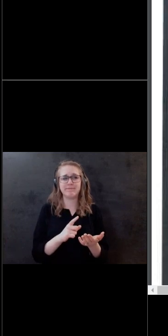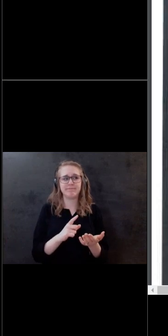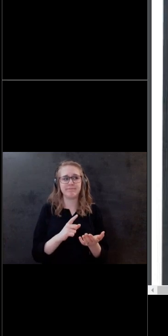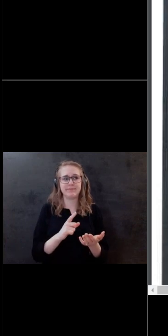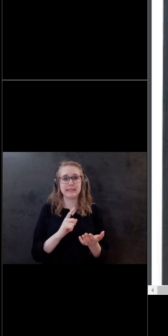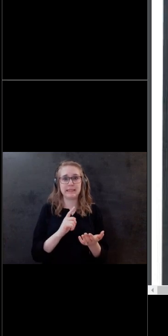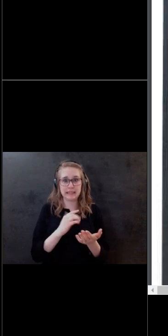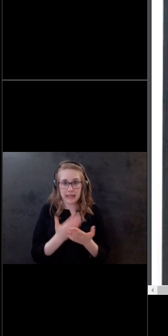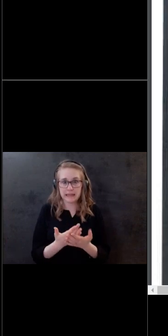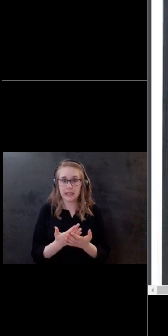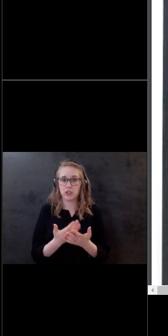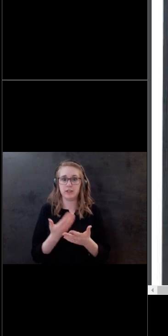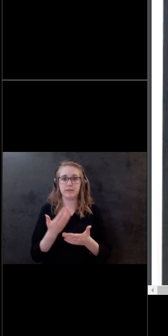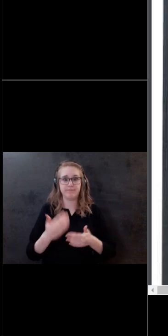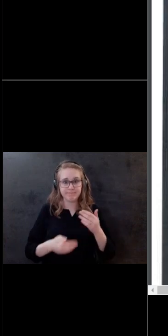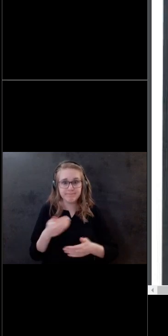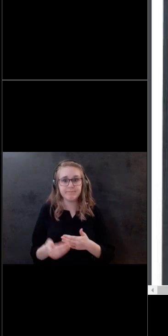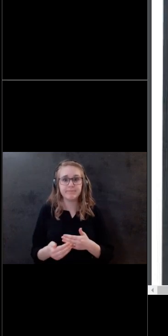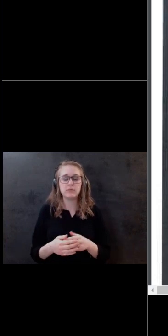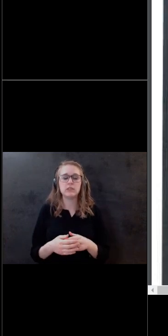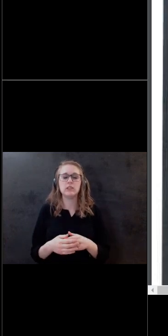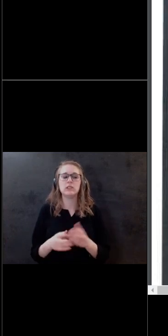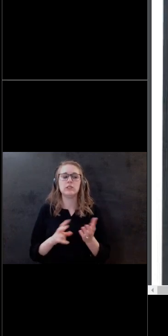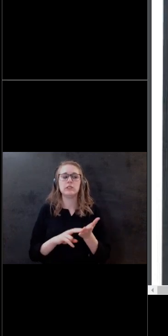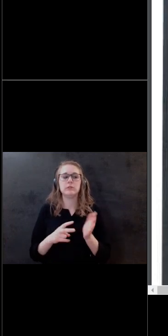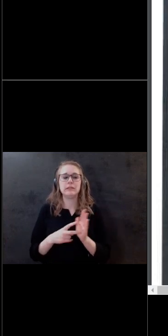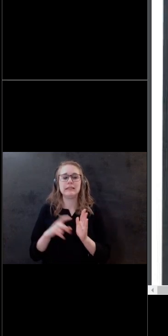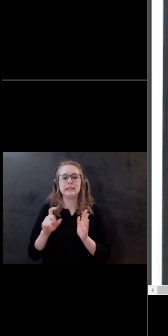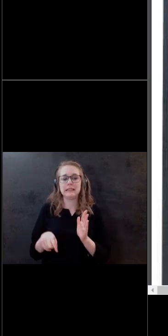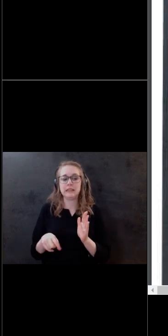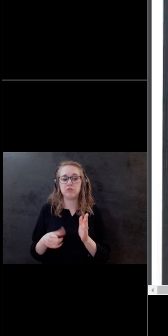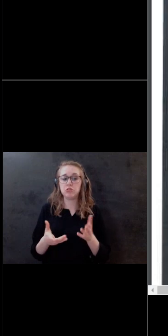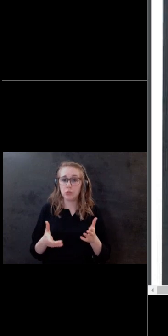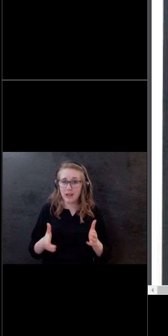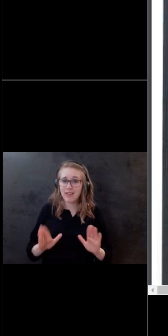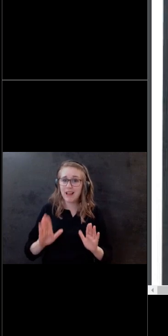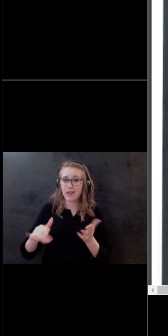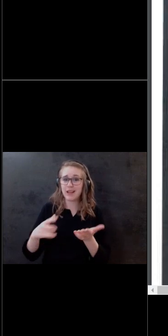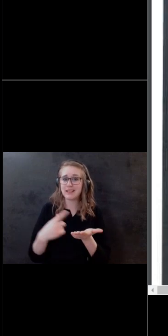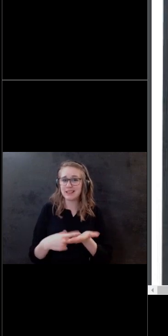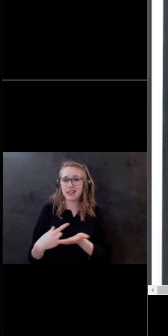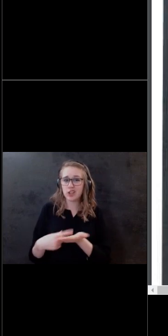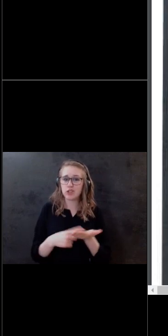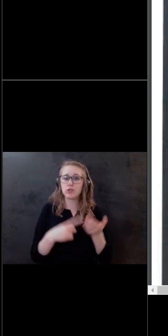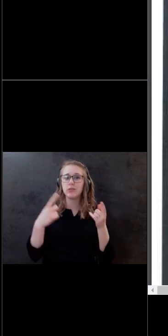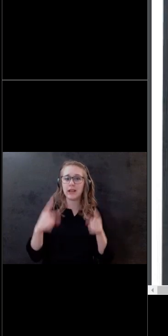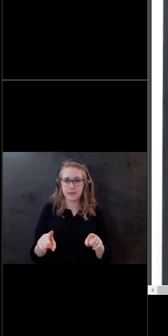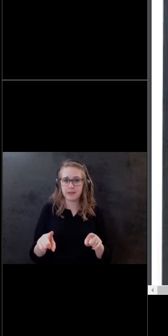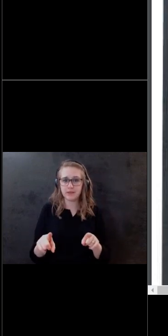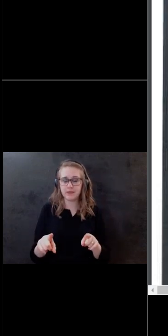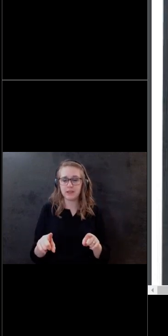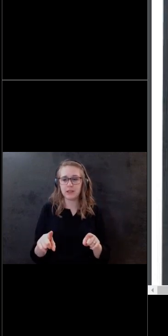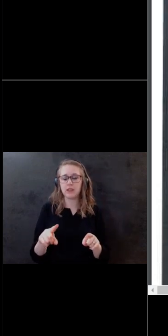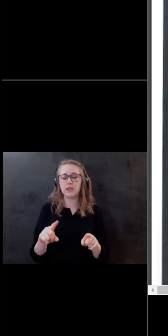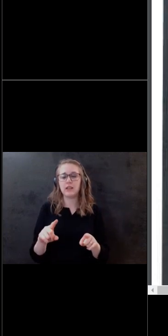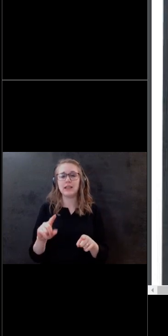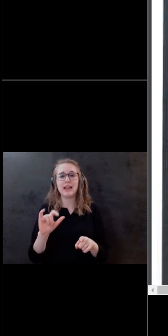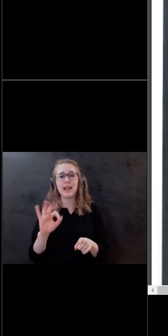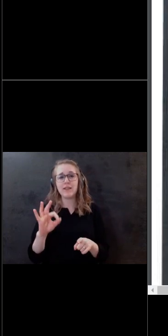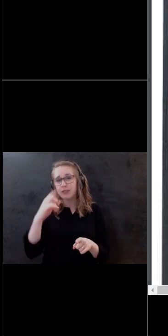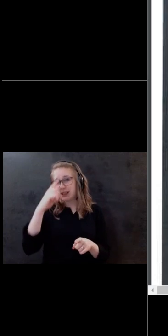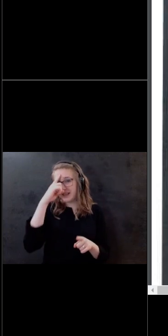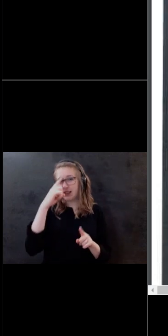I think we need to allow ourselves to have that conversation. And if we think